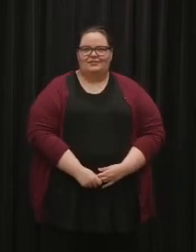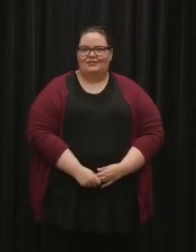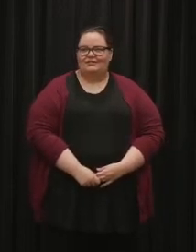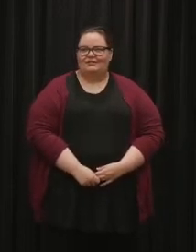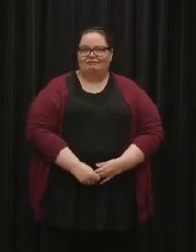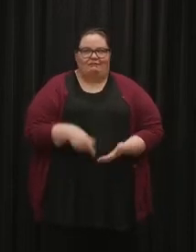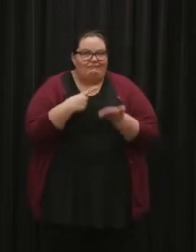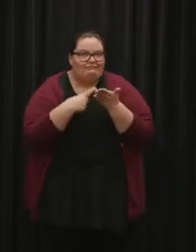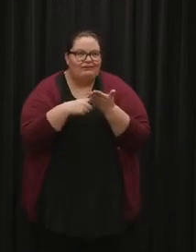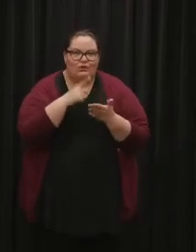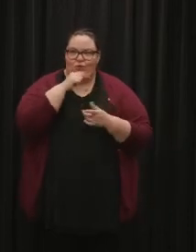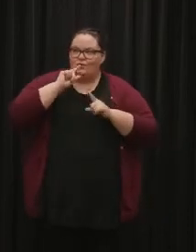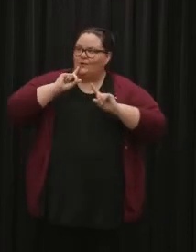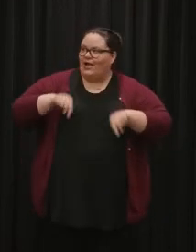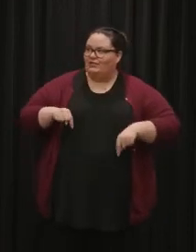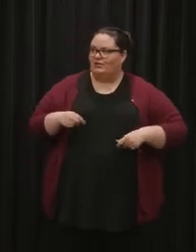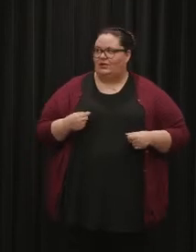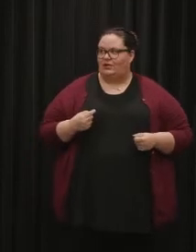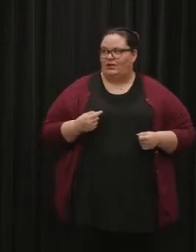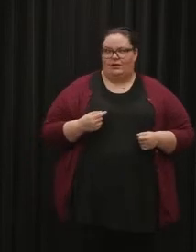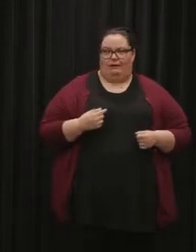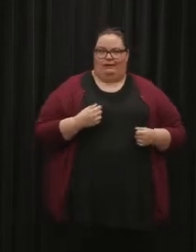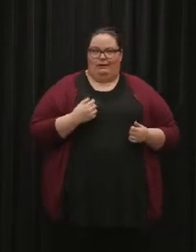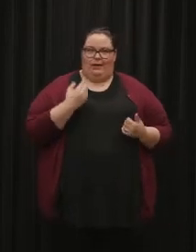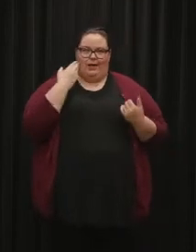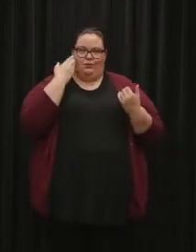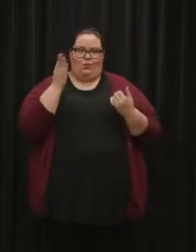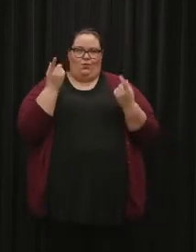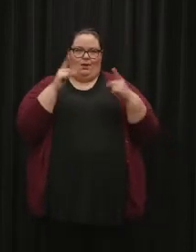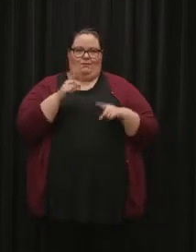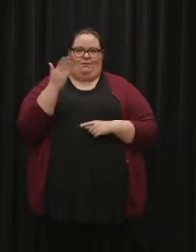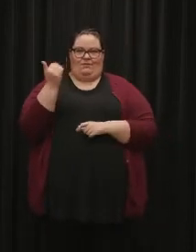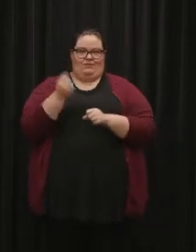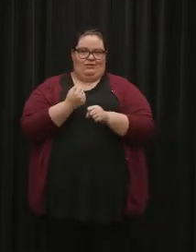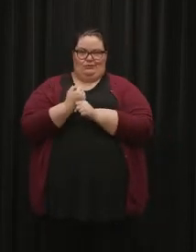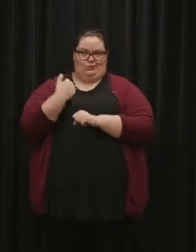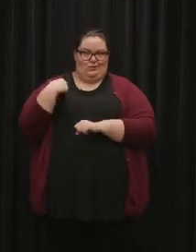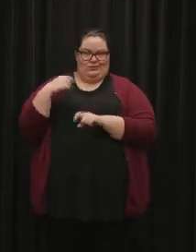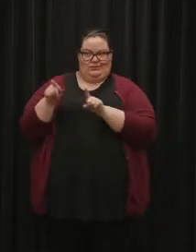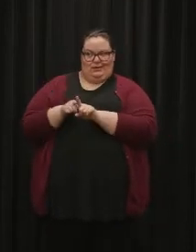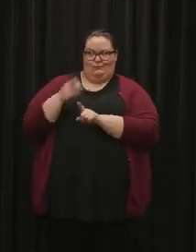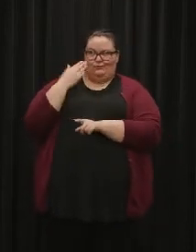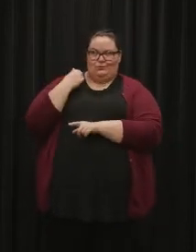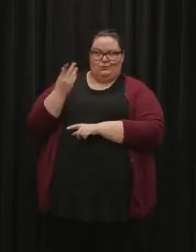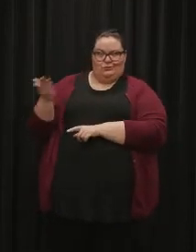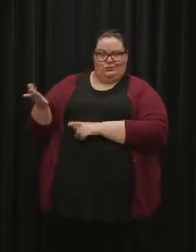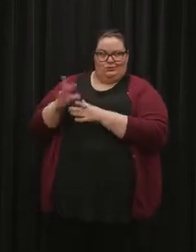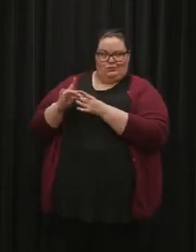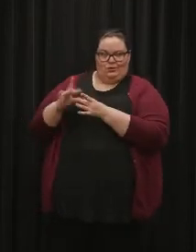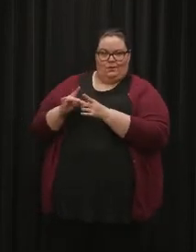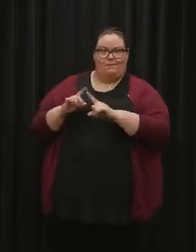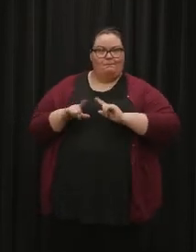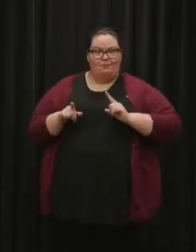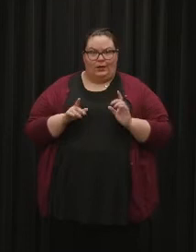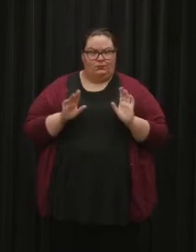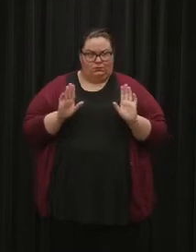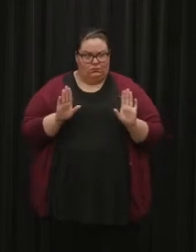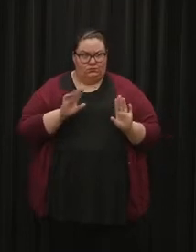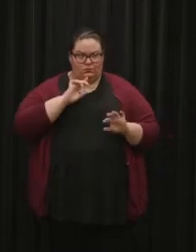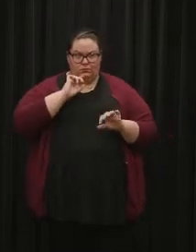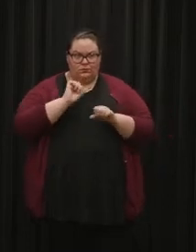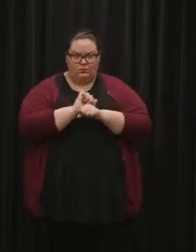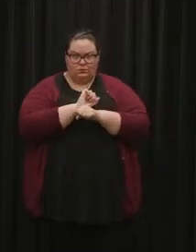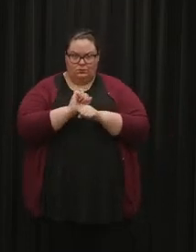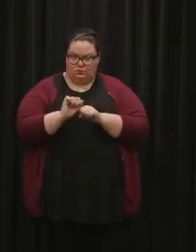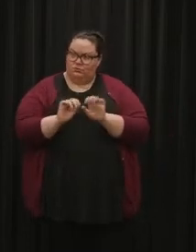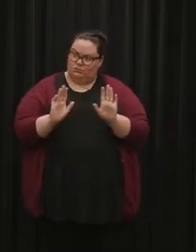We're debating who should answer this. I'm not familiar with what happened 15 years ago, to the same as Dr. Russell said, but certainly, you know, we